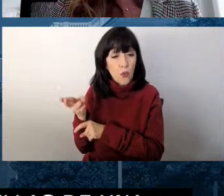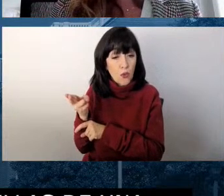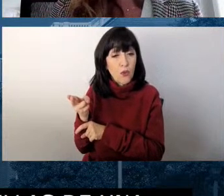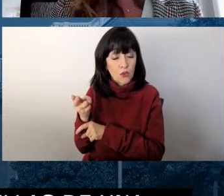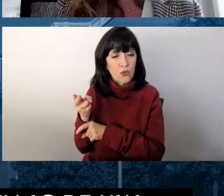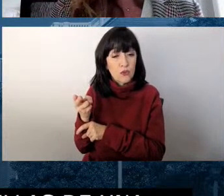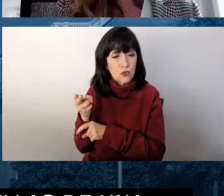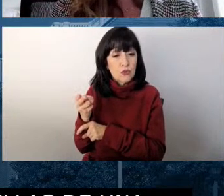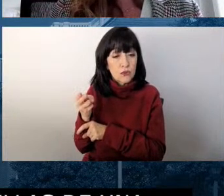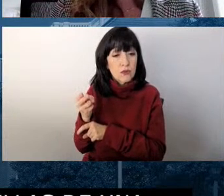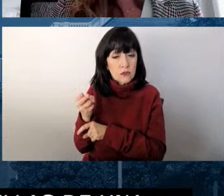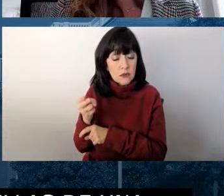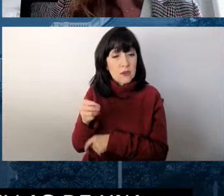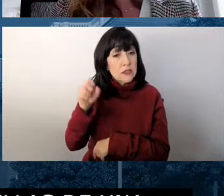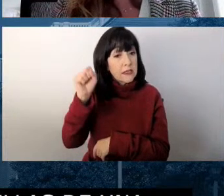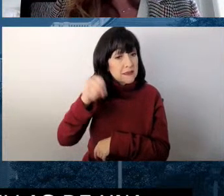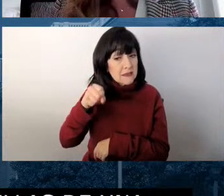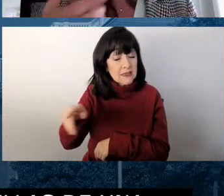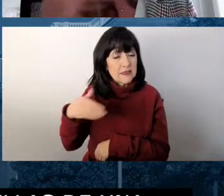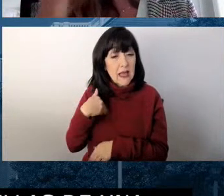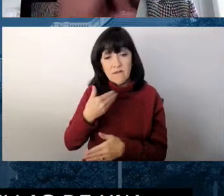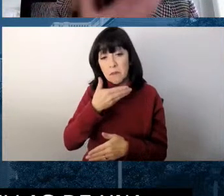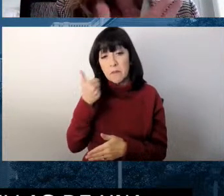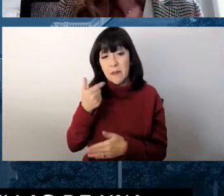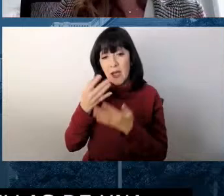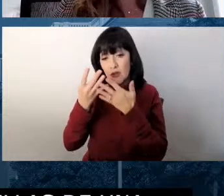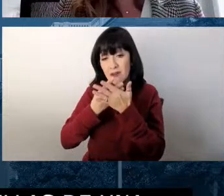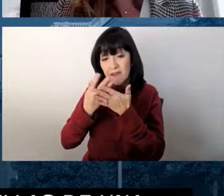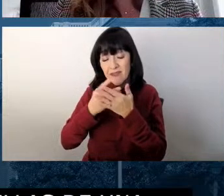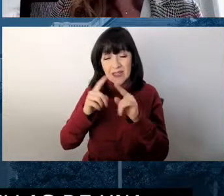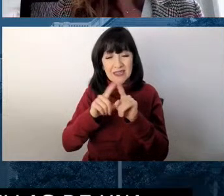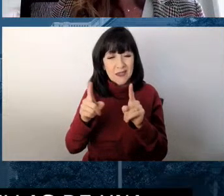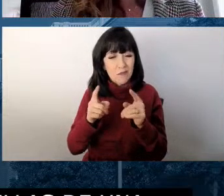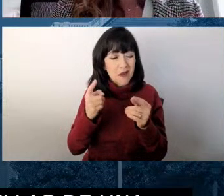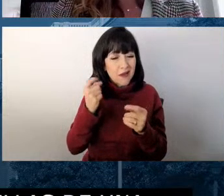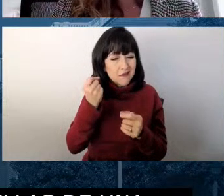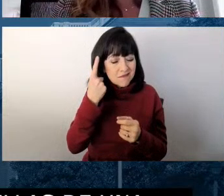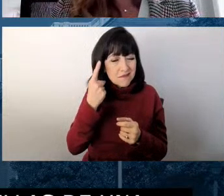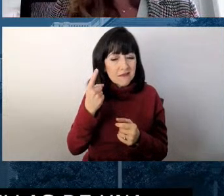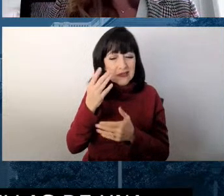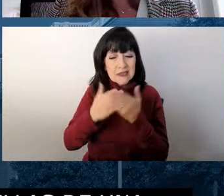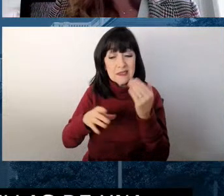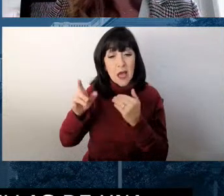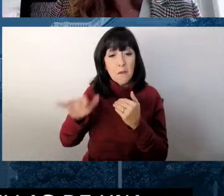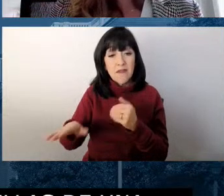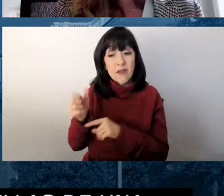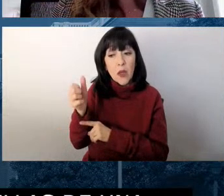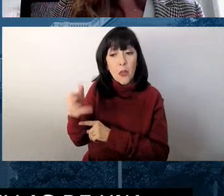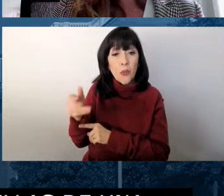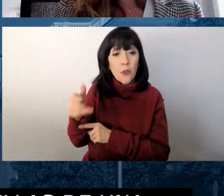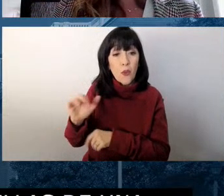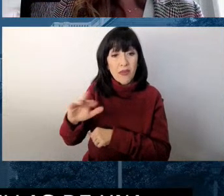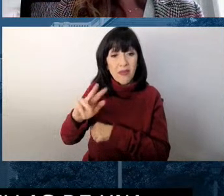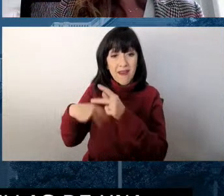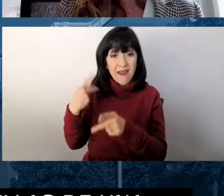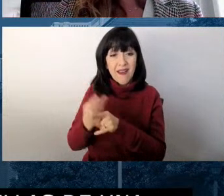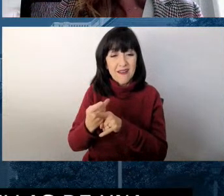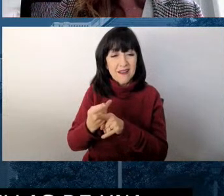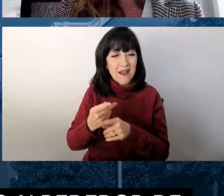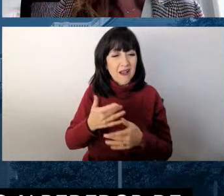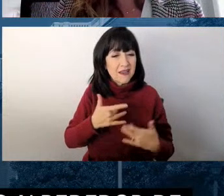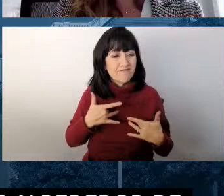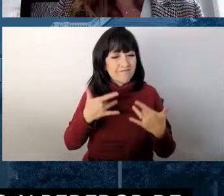are better at filtration, but often there's gaps around the face. KN95s therefore offer even